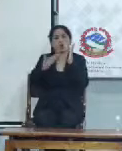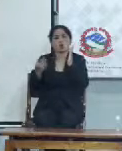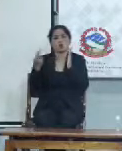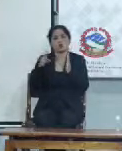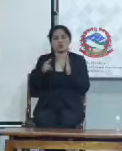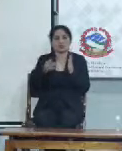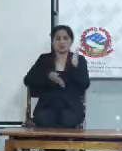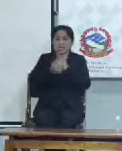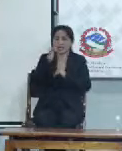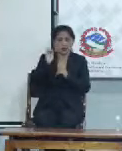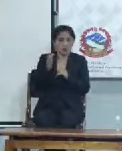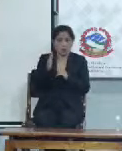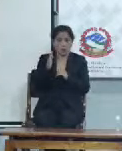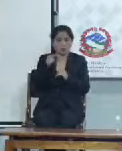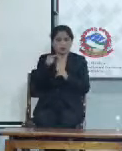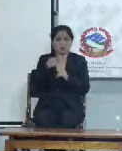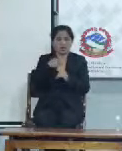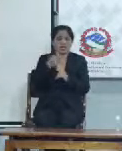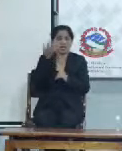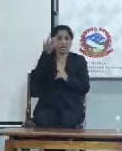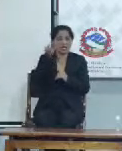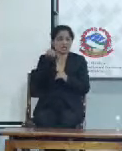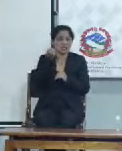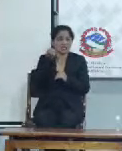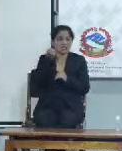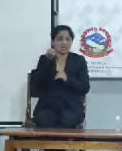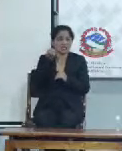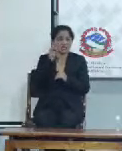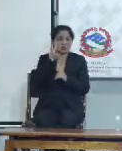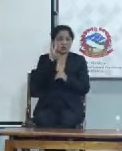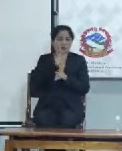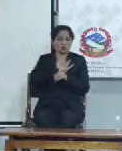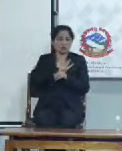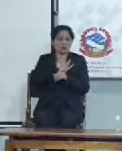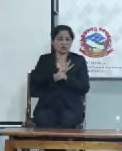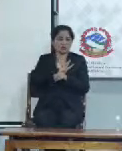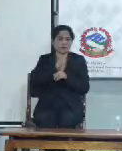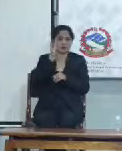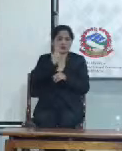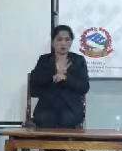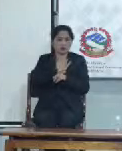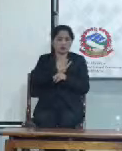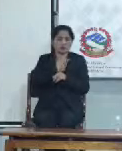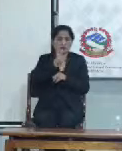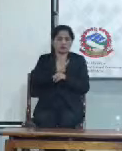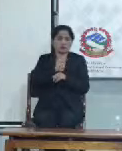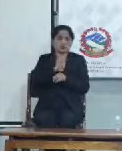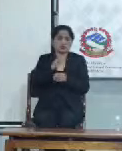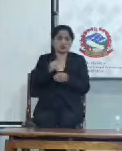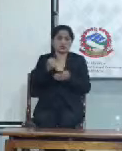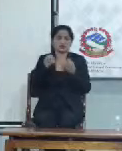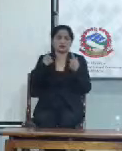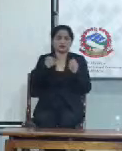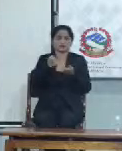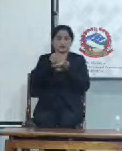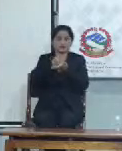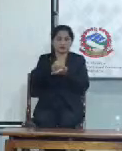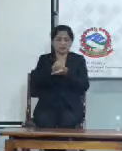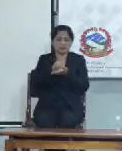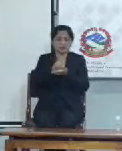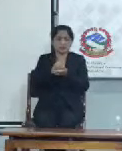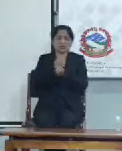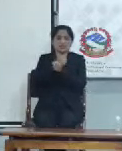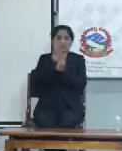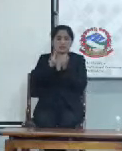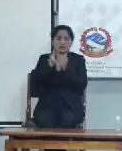landslide. So at 2 p.m. 2 a.m. at night,